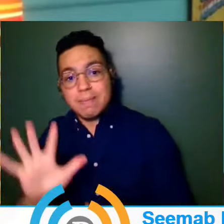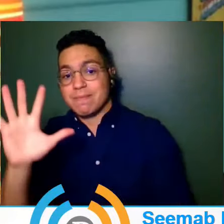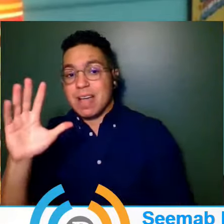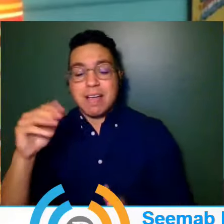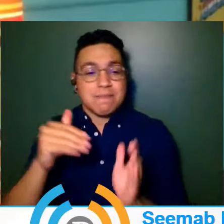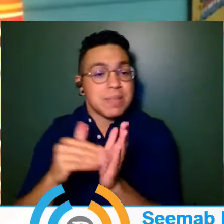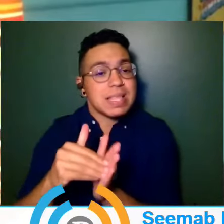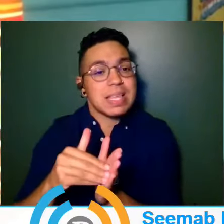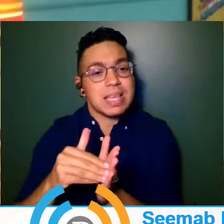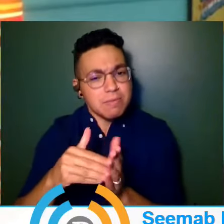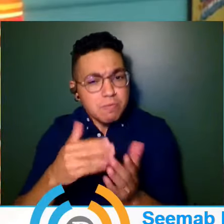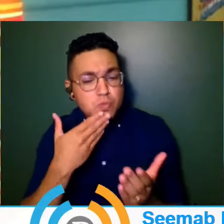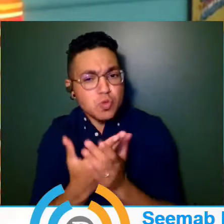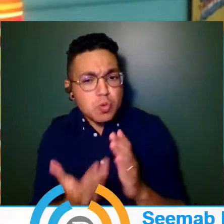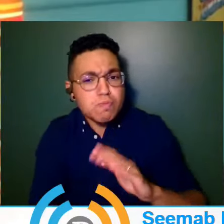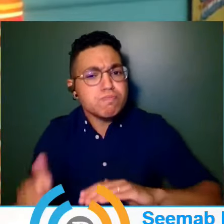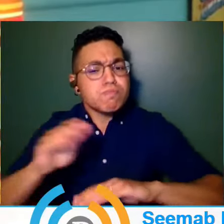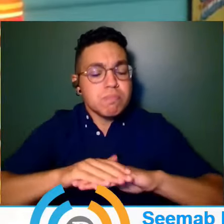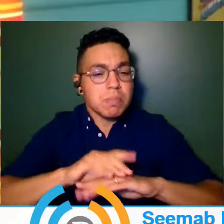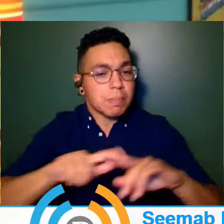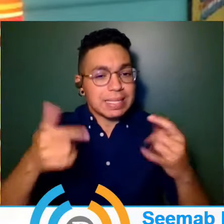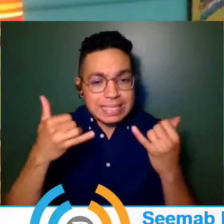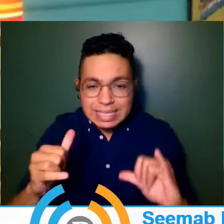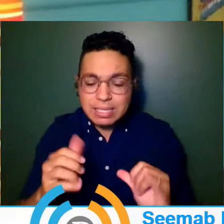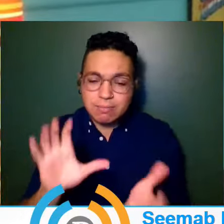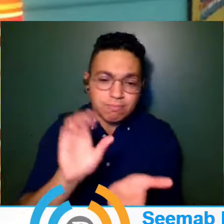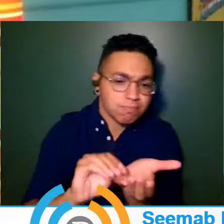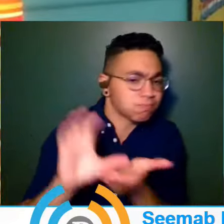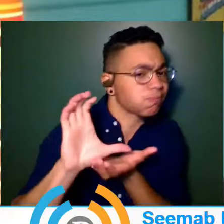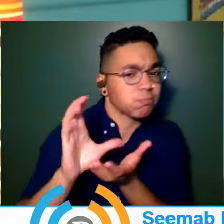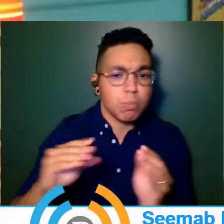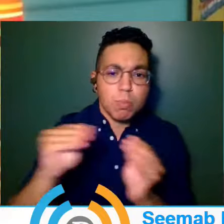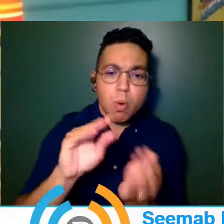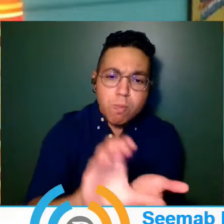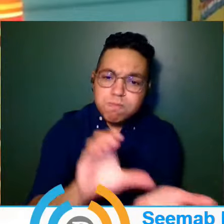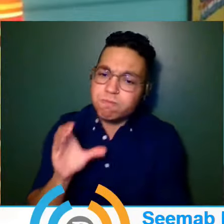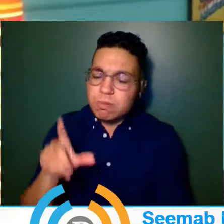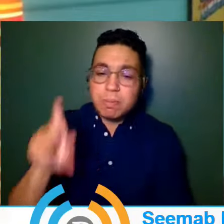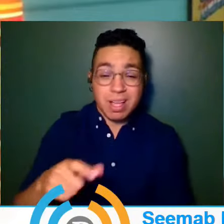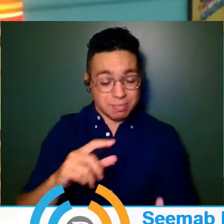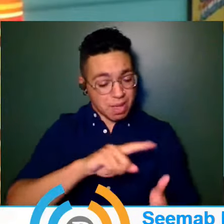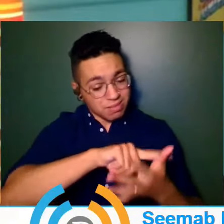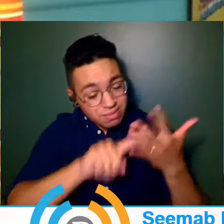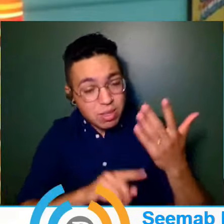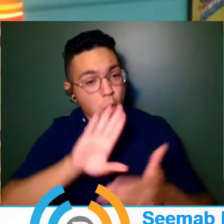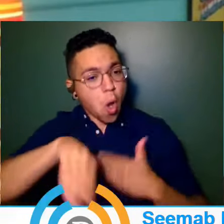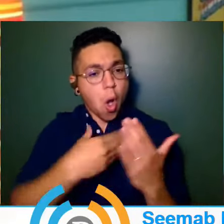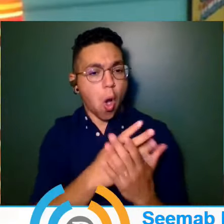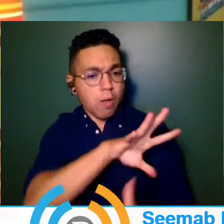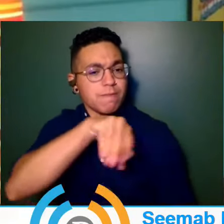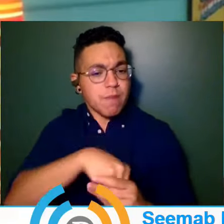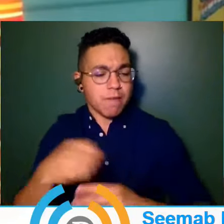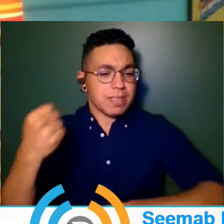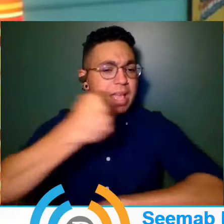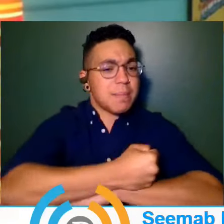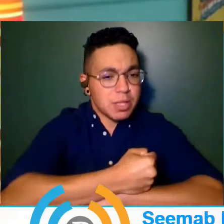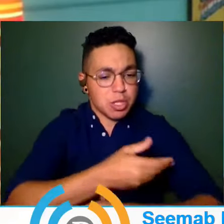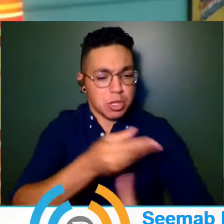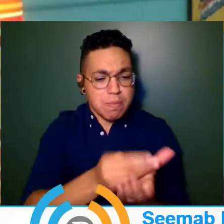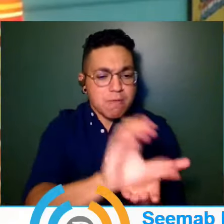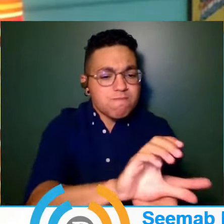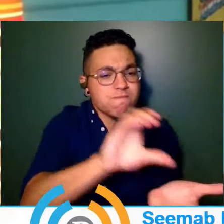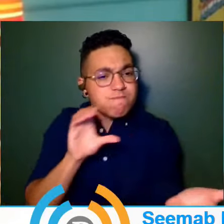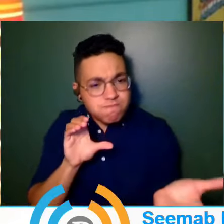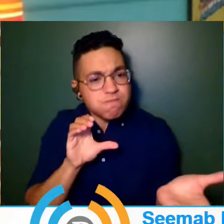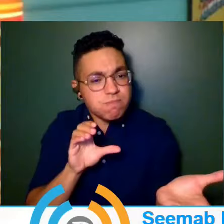these are forms of abolition. These are strategies of defunding with a lens